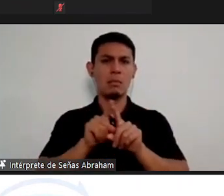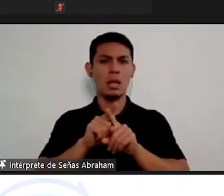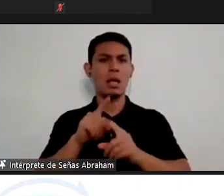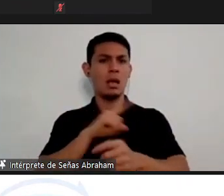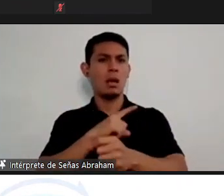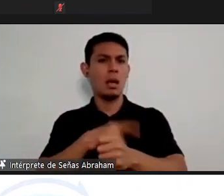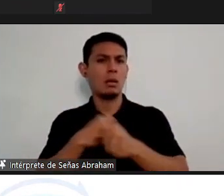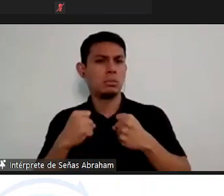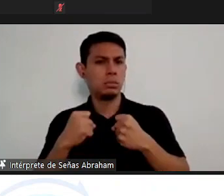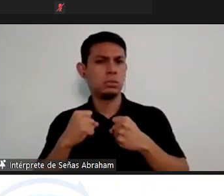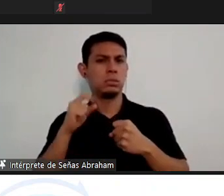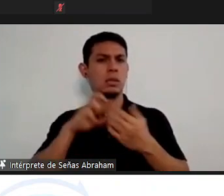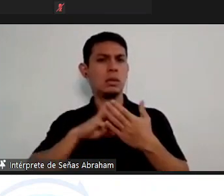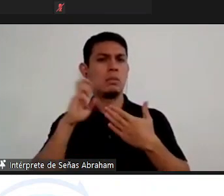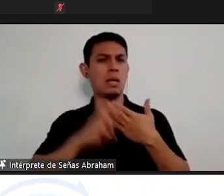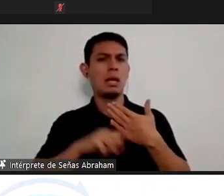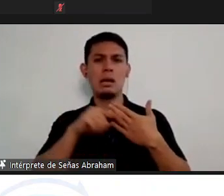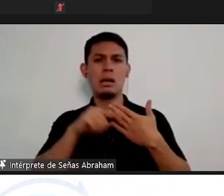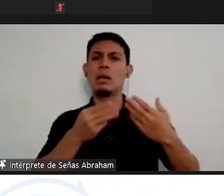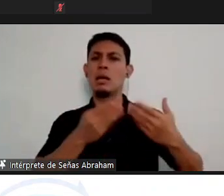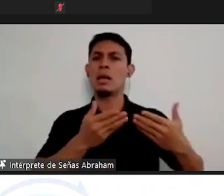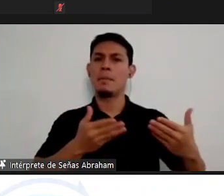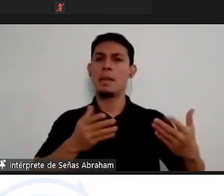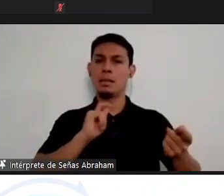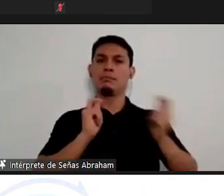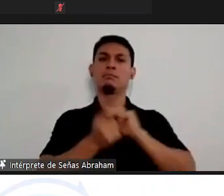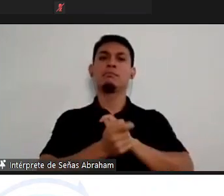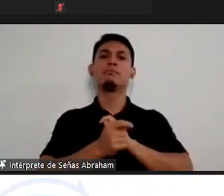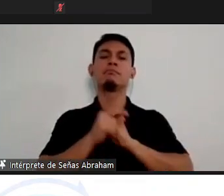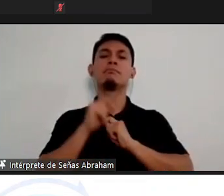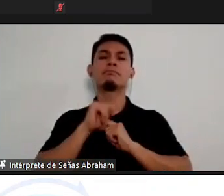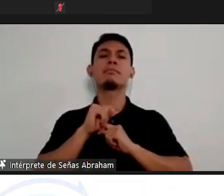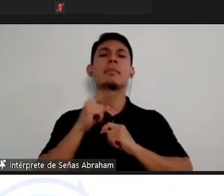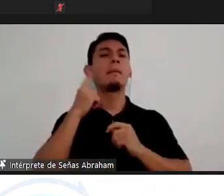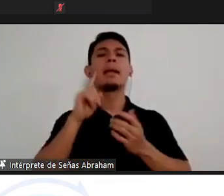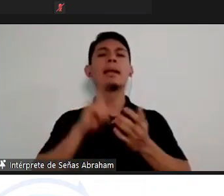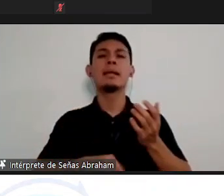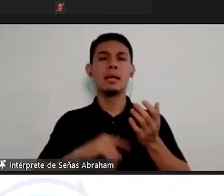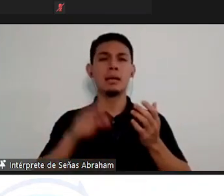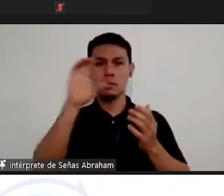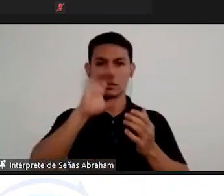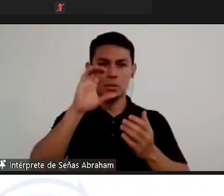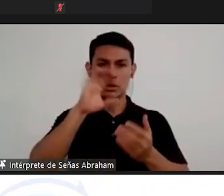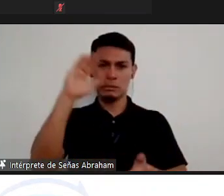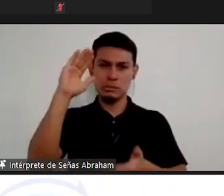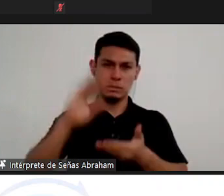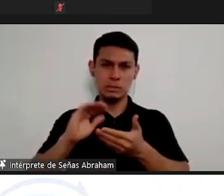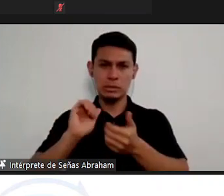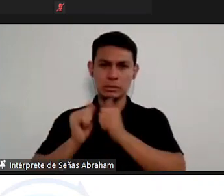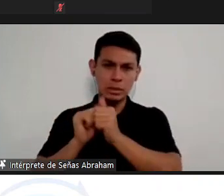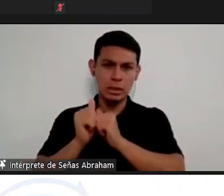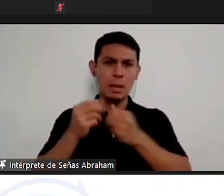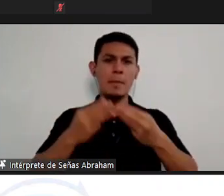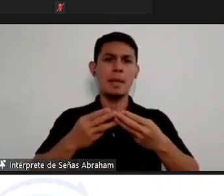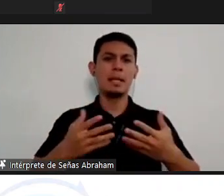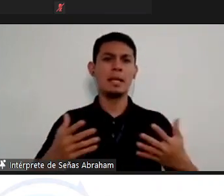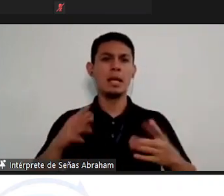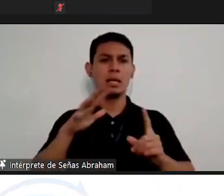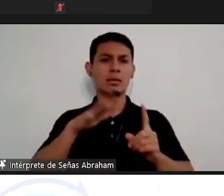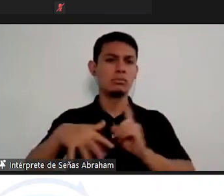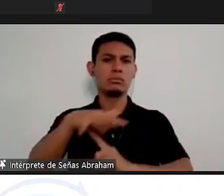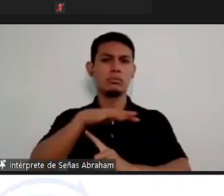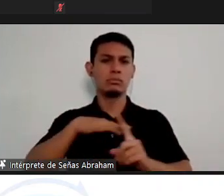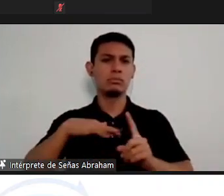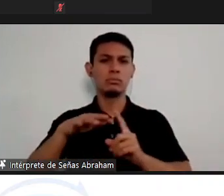continue on the implementation and the importance of a plan as is true and this tool to try to reduce the